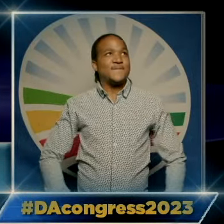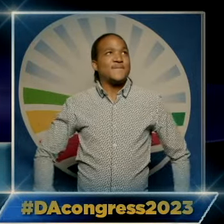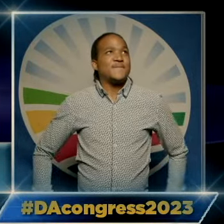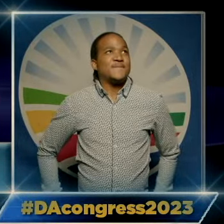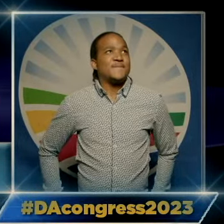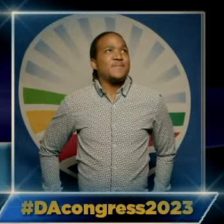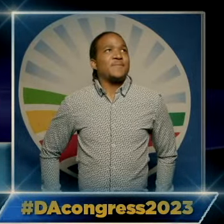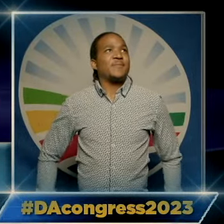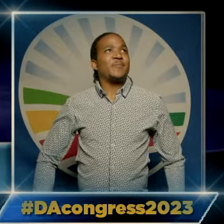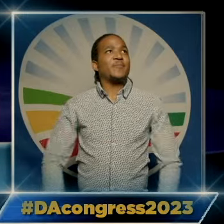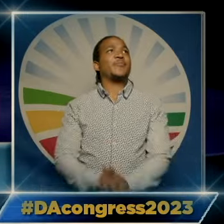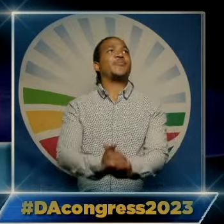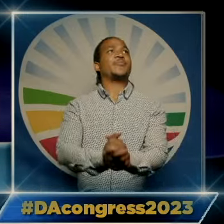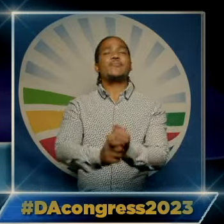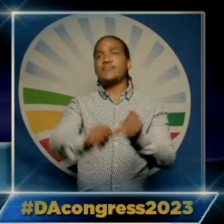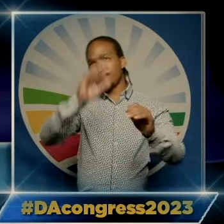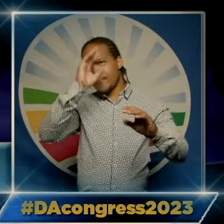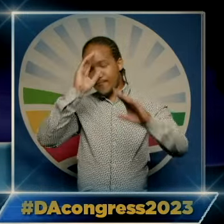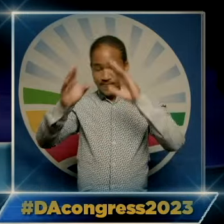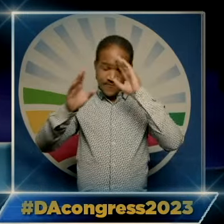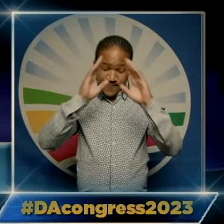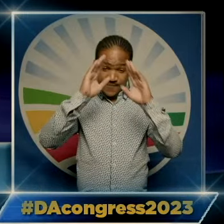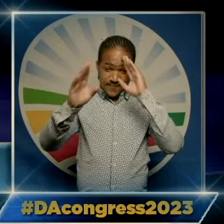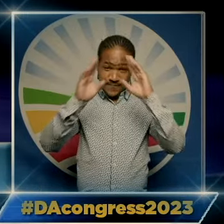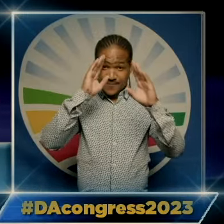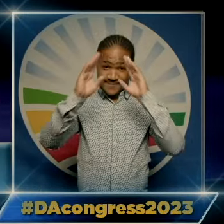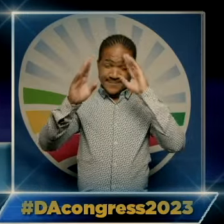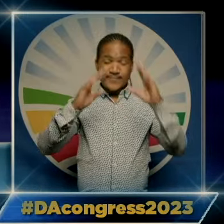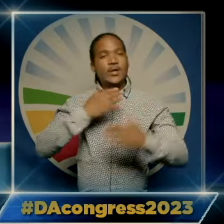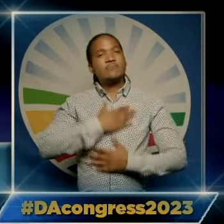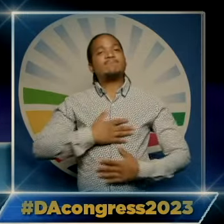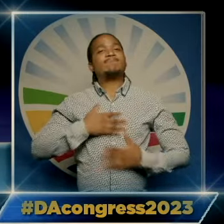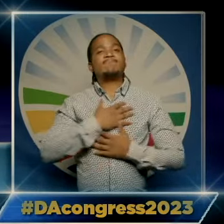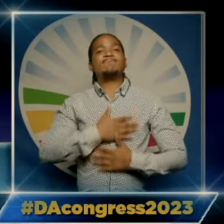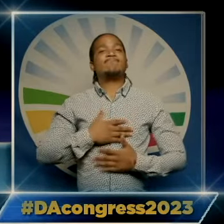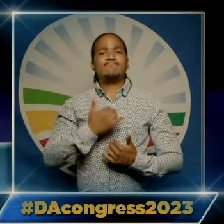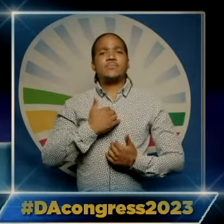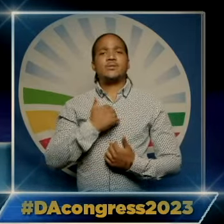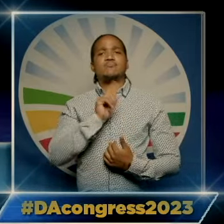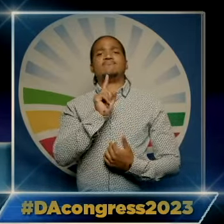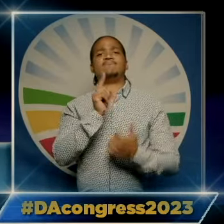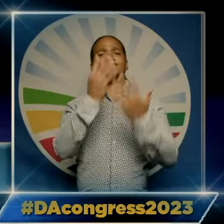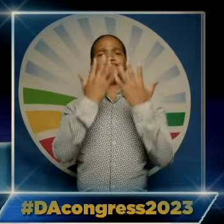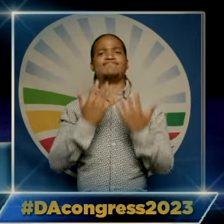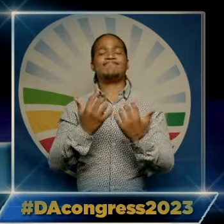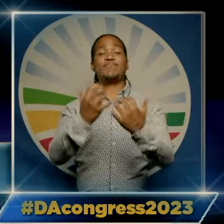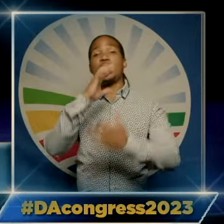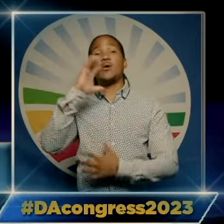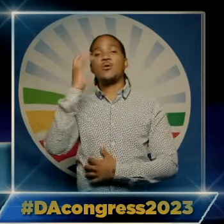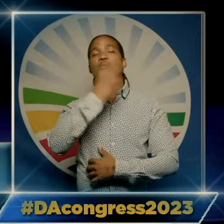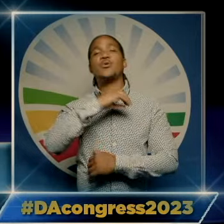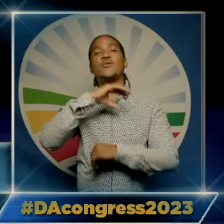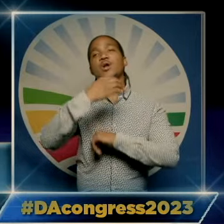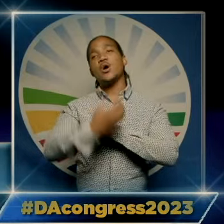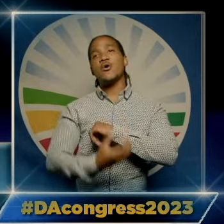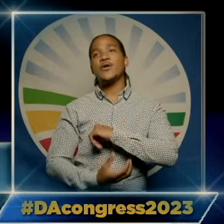Good morning, Democrats. It's an absolute pleasure to be standing here in front of you today at this beautiful